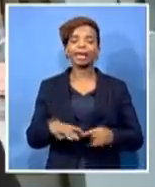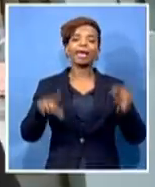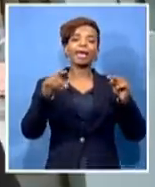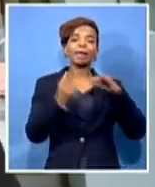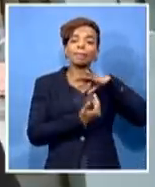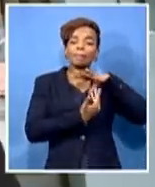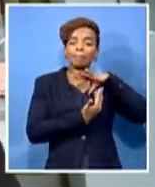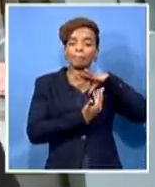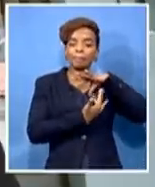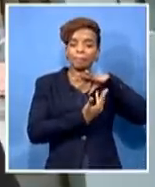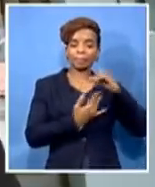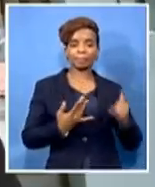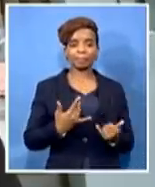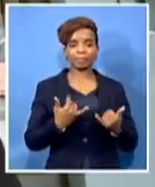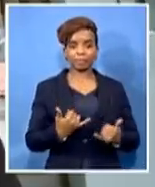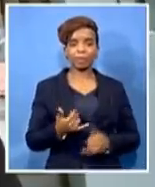effective, meaningful,